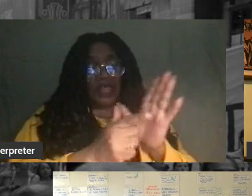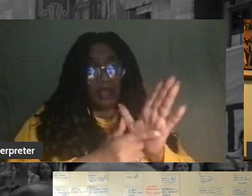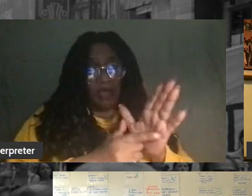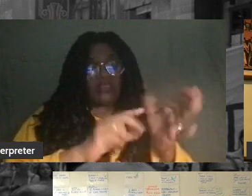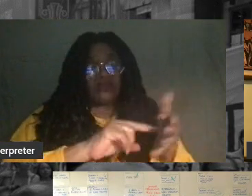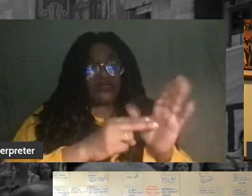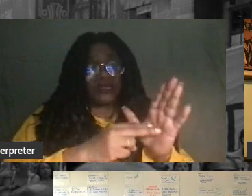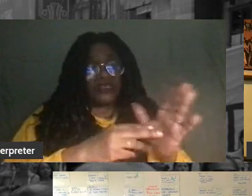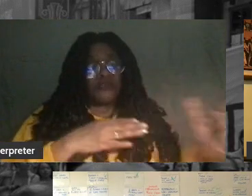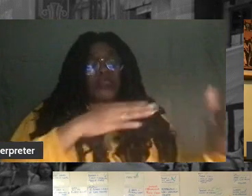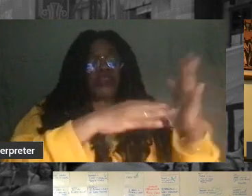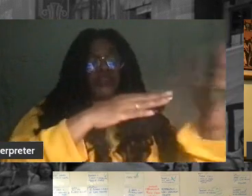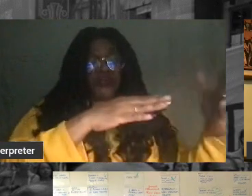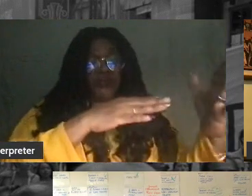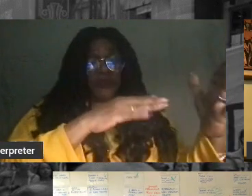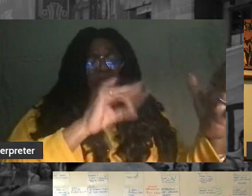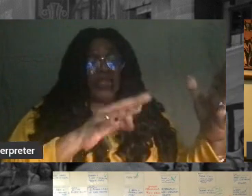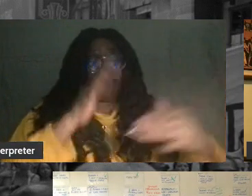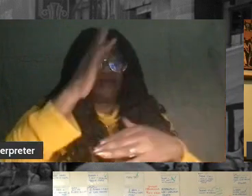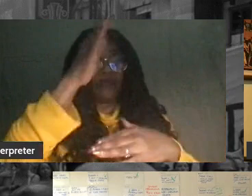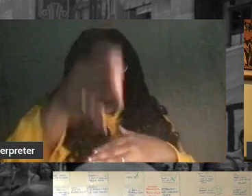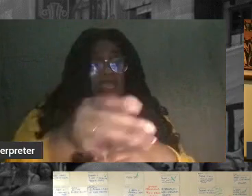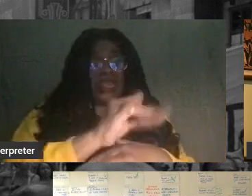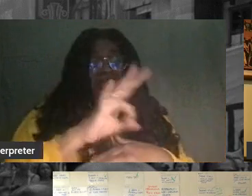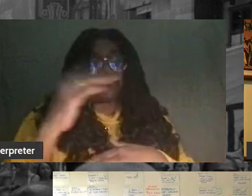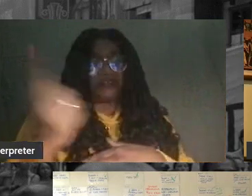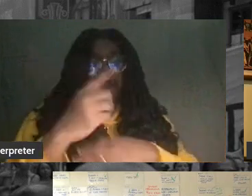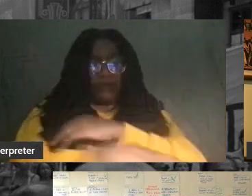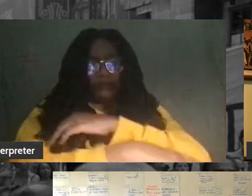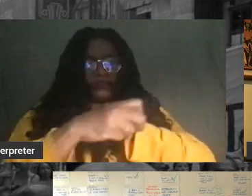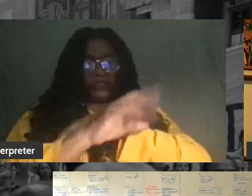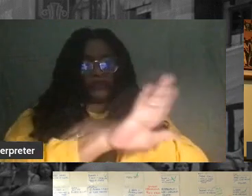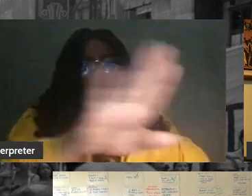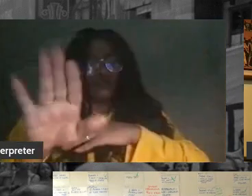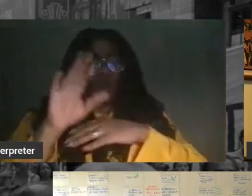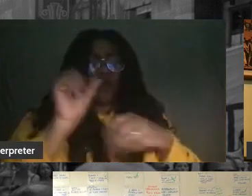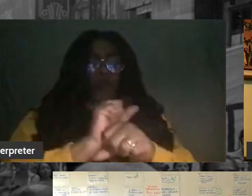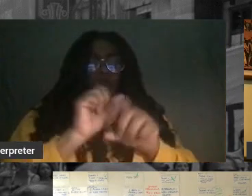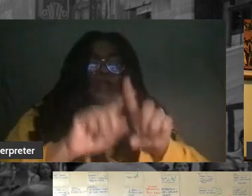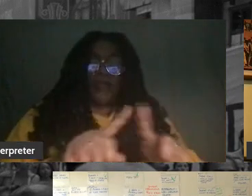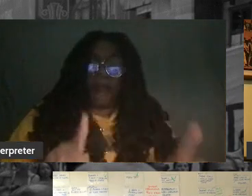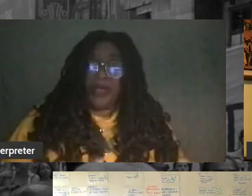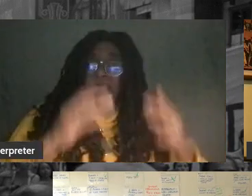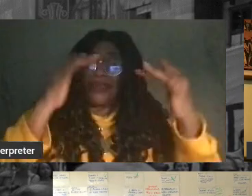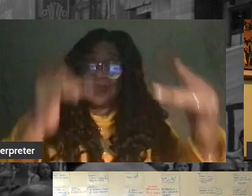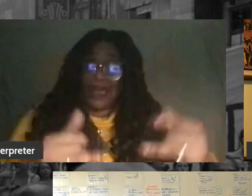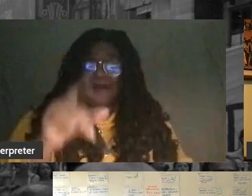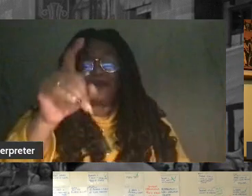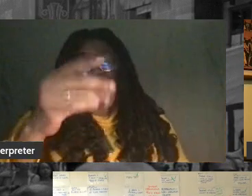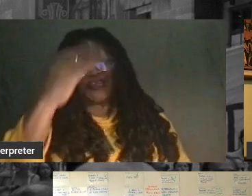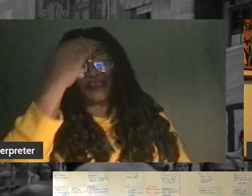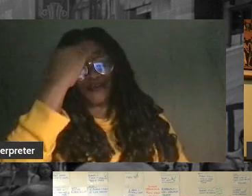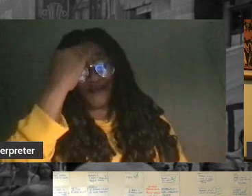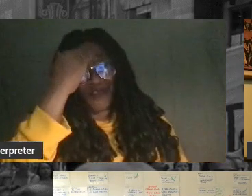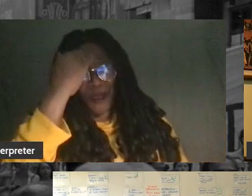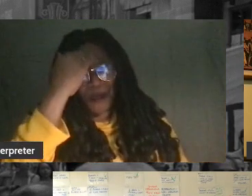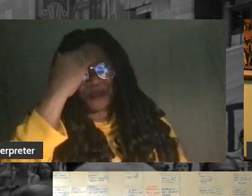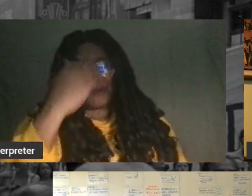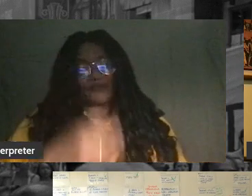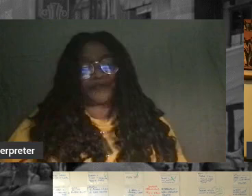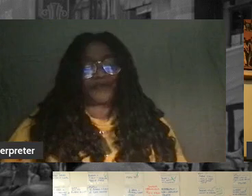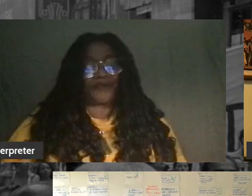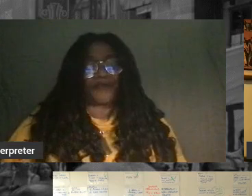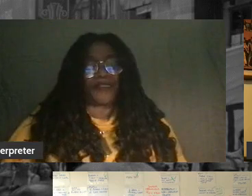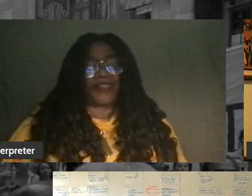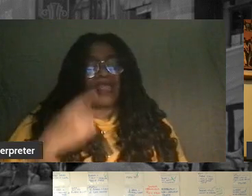have to down the road if someone does steal your work. Now, you should know that, you know, I think